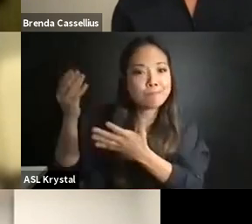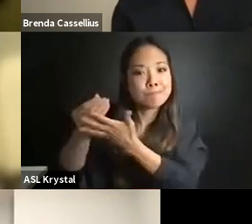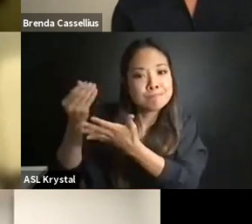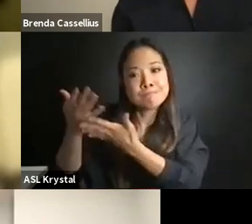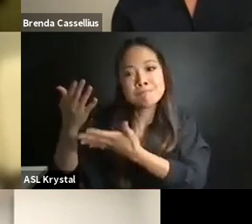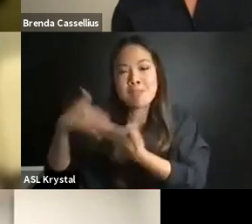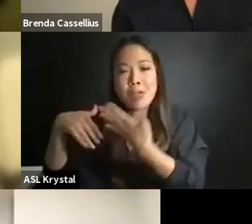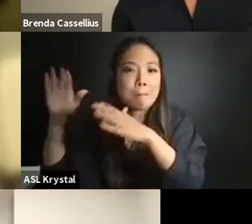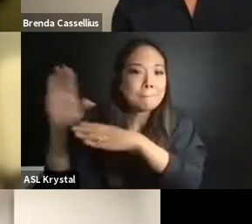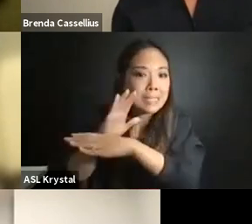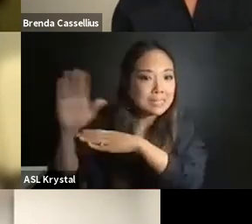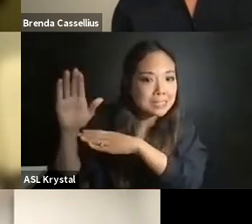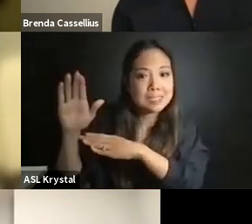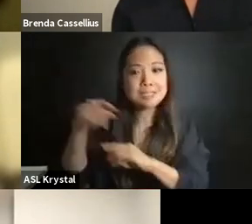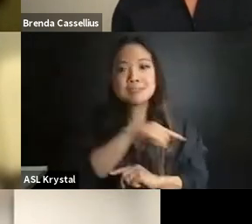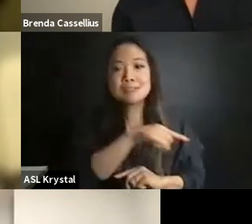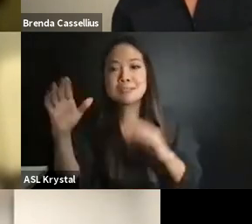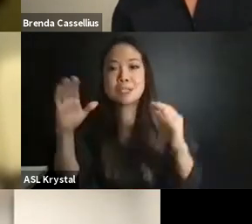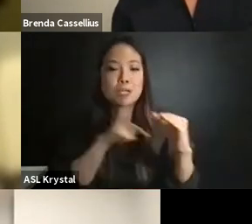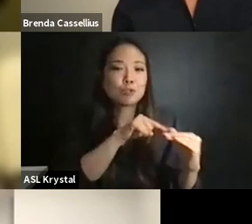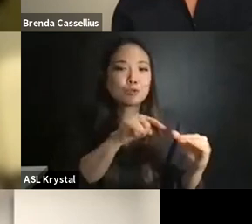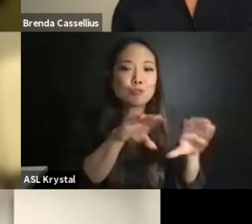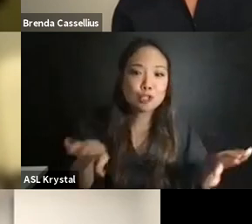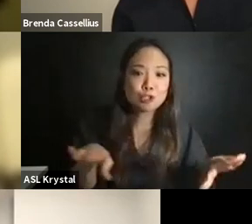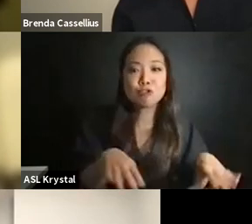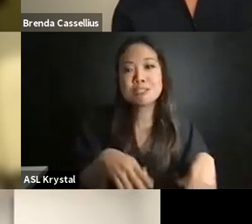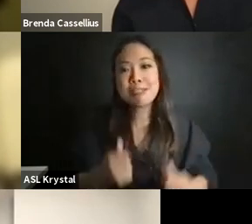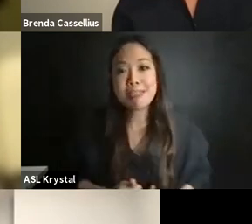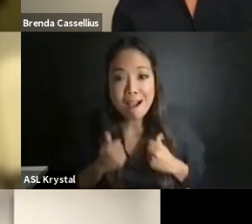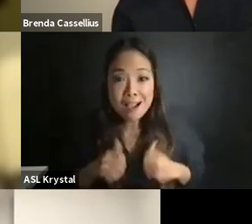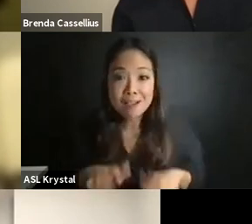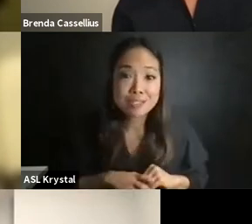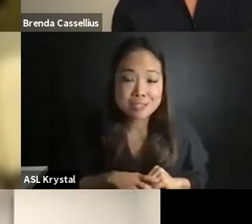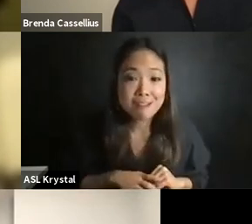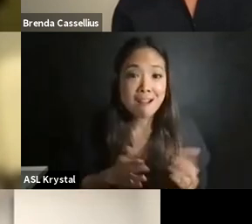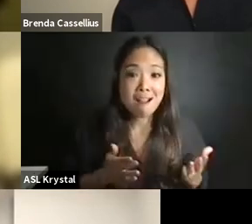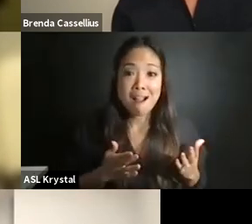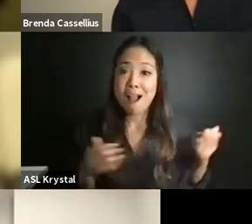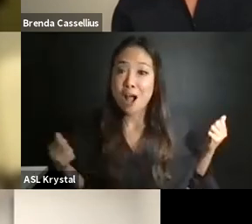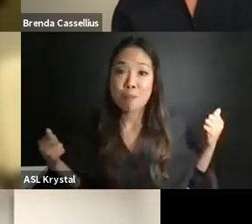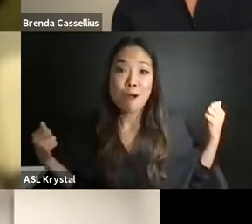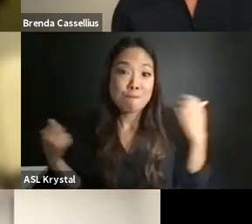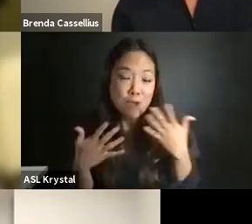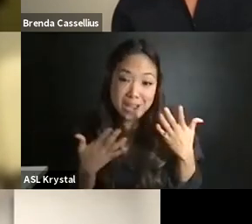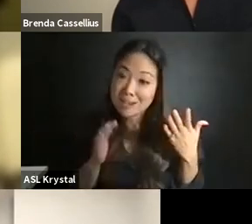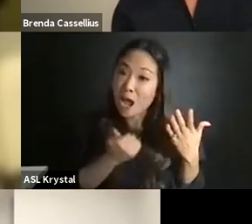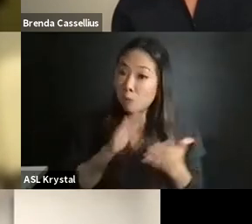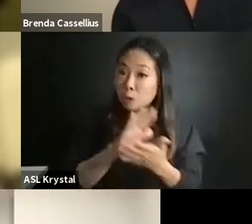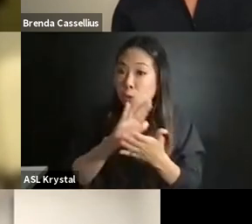weekly covert reports publicly thank you very much i fear that some of our schools will become super spreaders